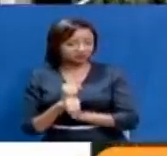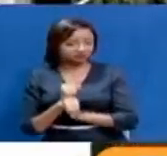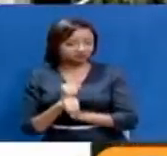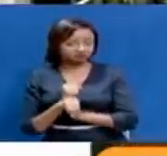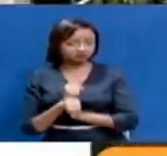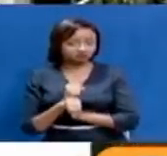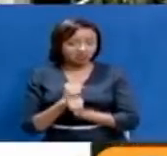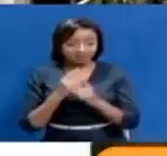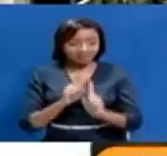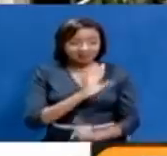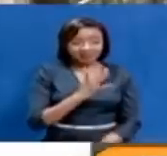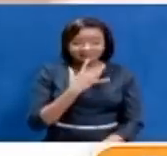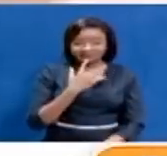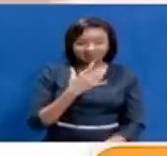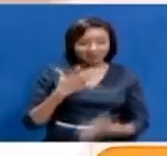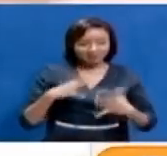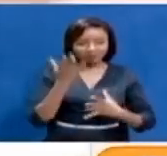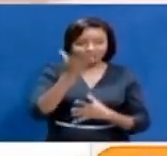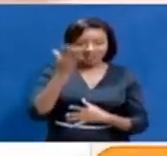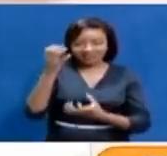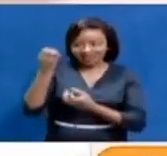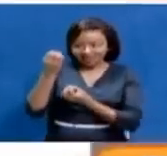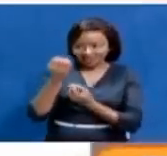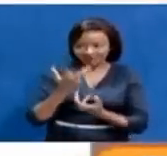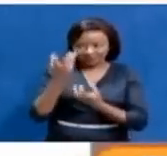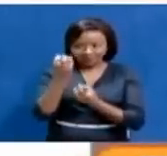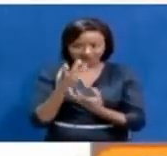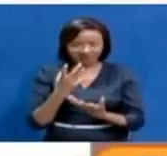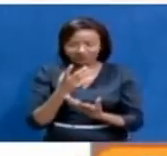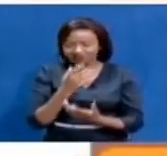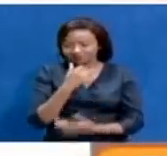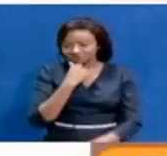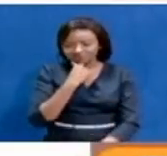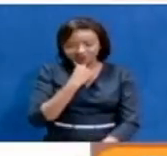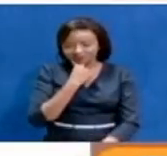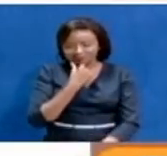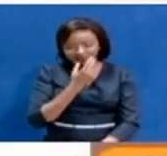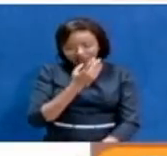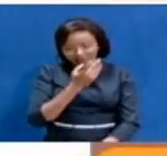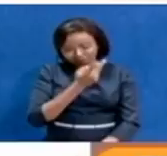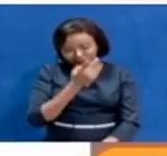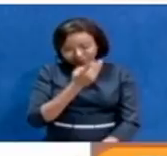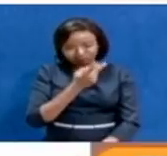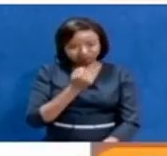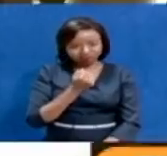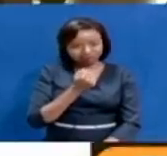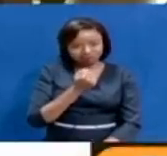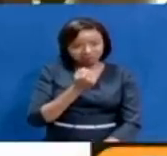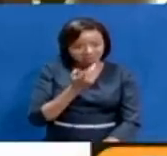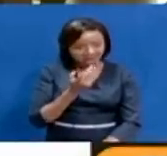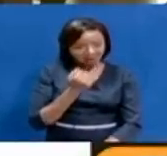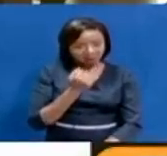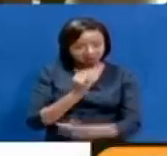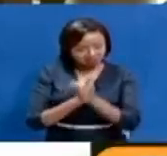that intelligence reports have questioned the integrity of some of the judges okayed by JSC, the reason